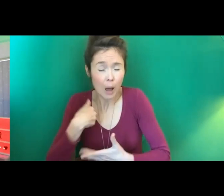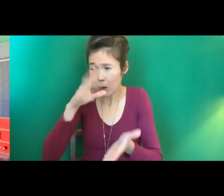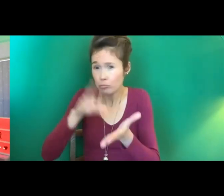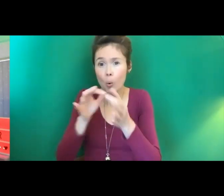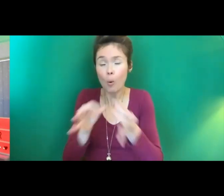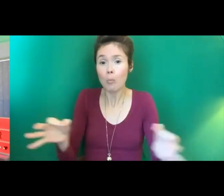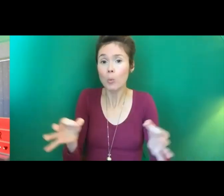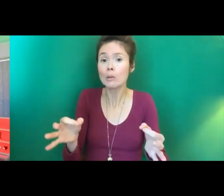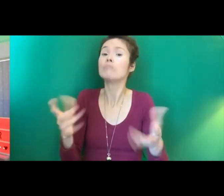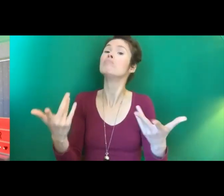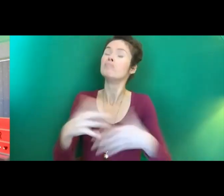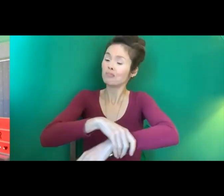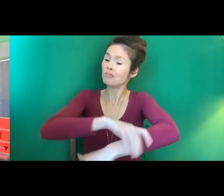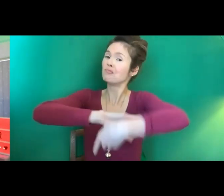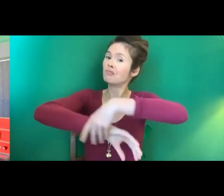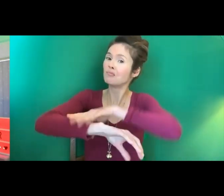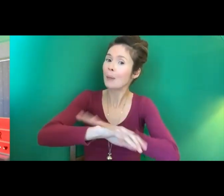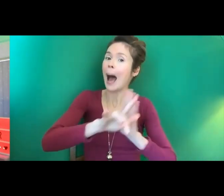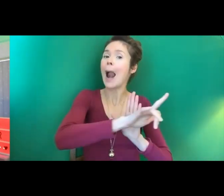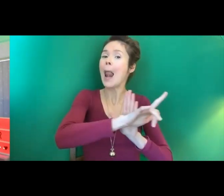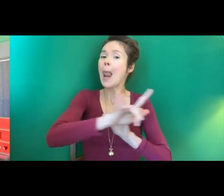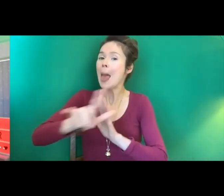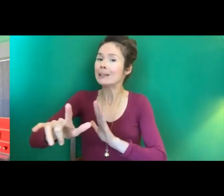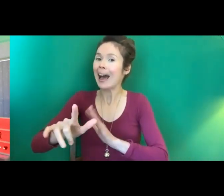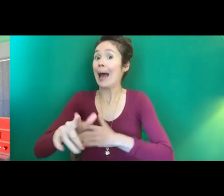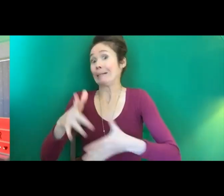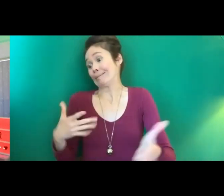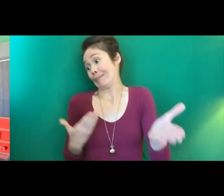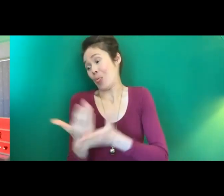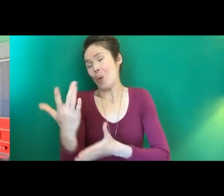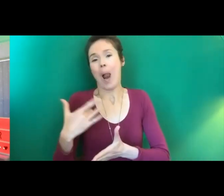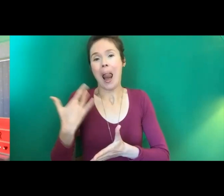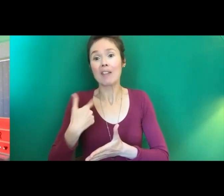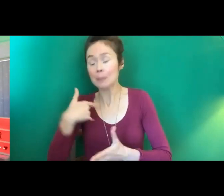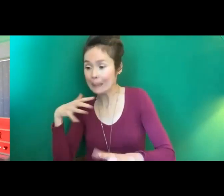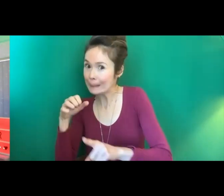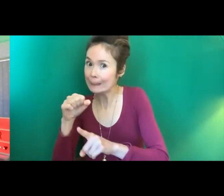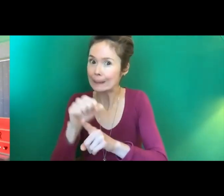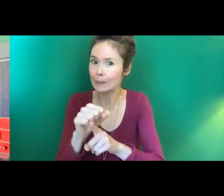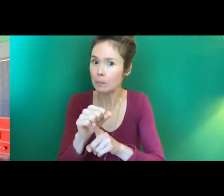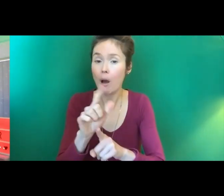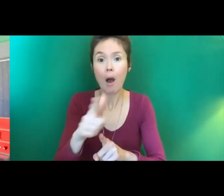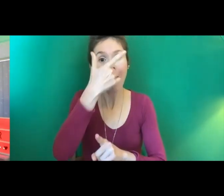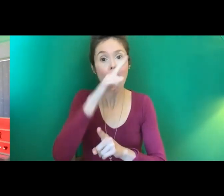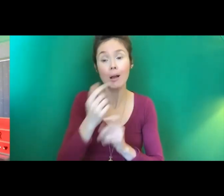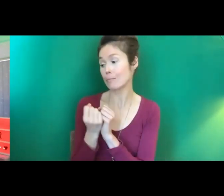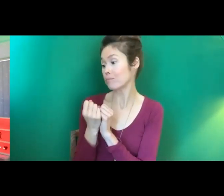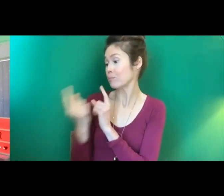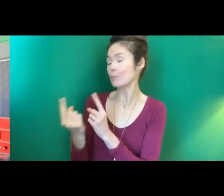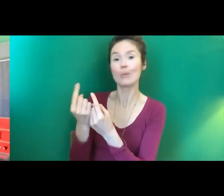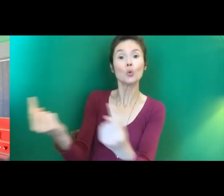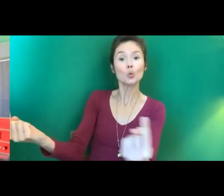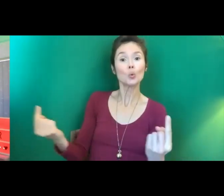to the game, and I was really fortunate that I had a local studio that was accessible. I've done a